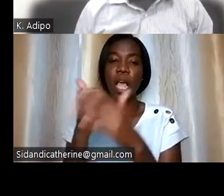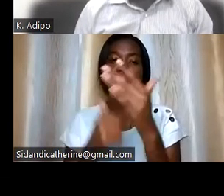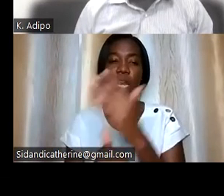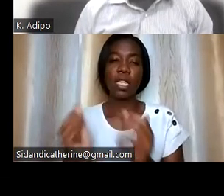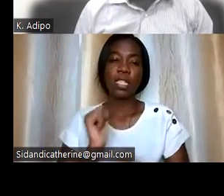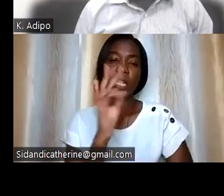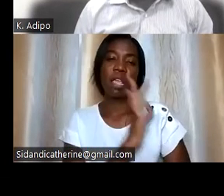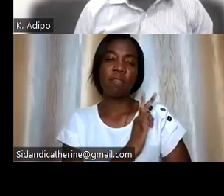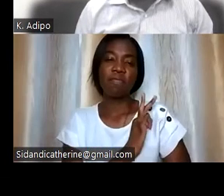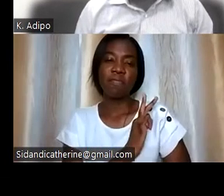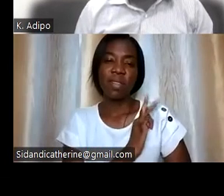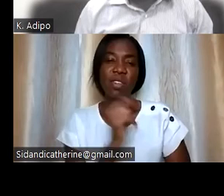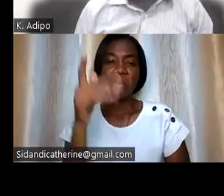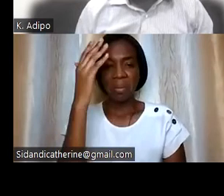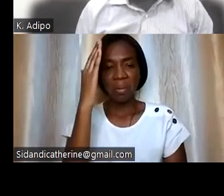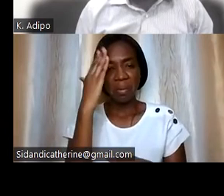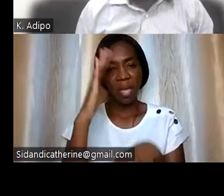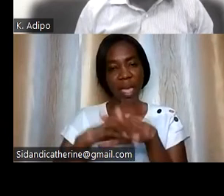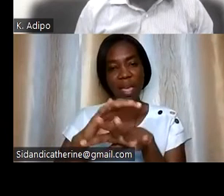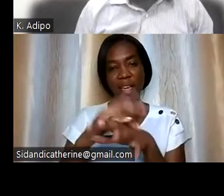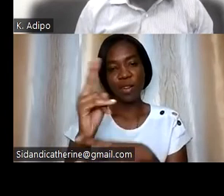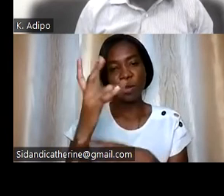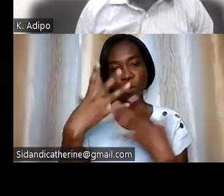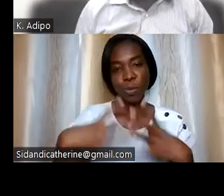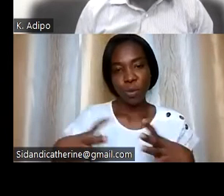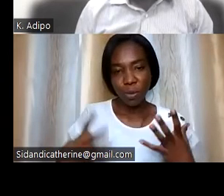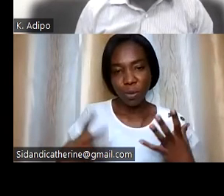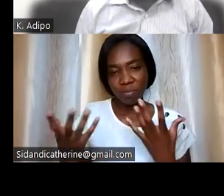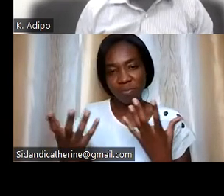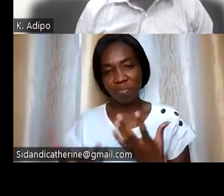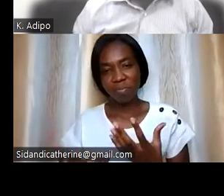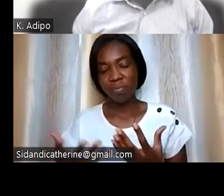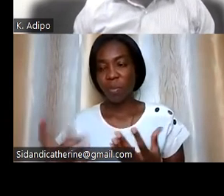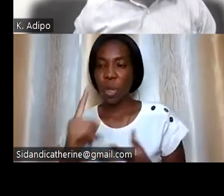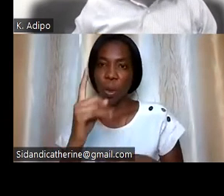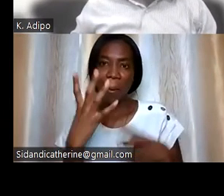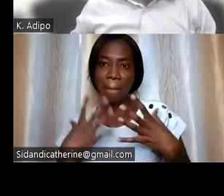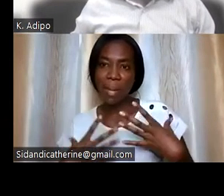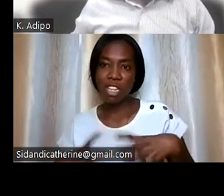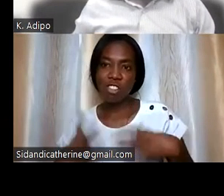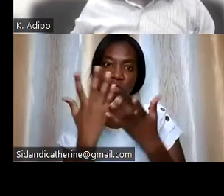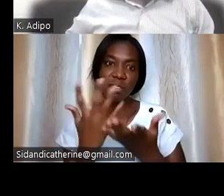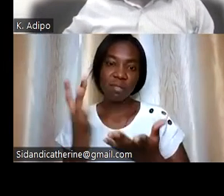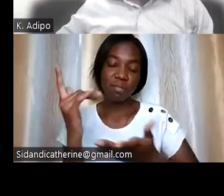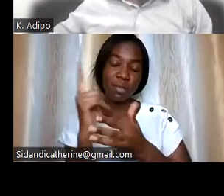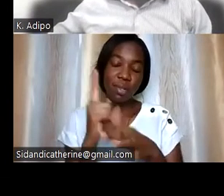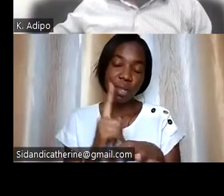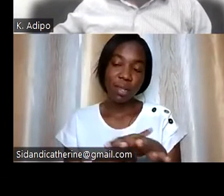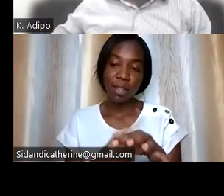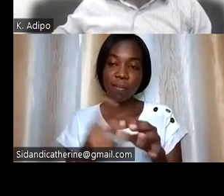You find there are 2 people or even 1 person. And guess what? You won a $50 million